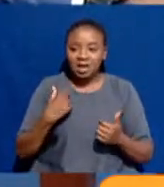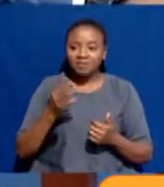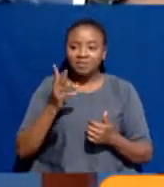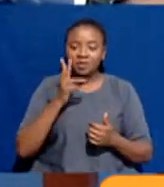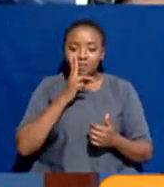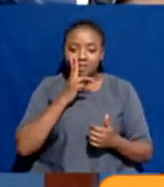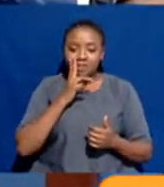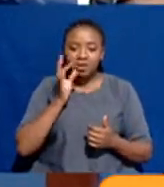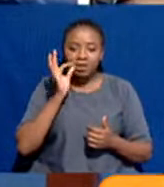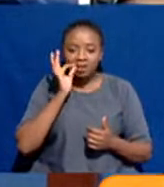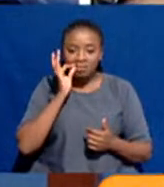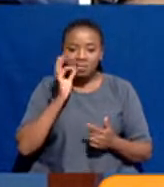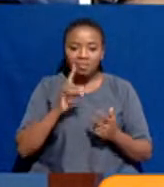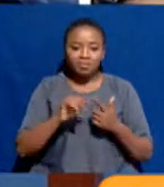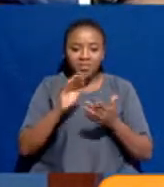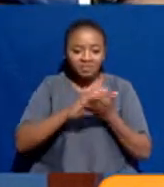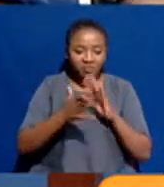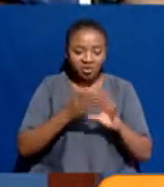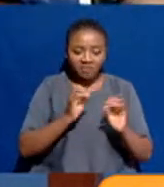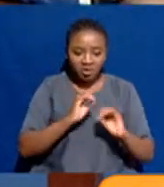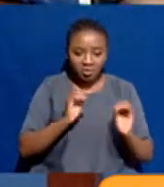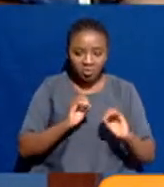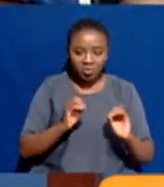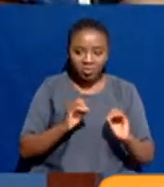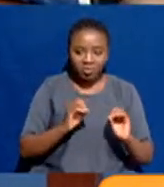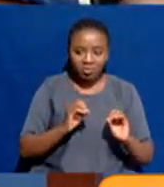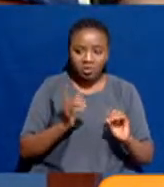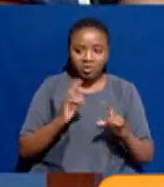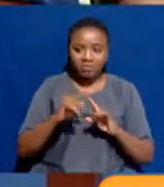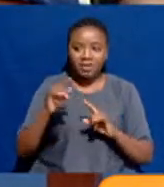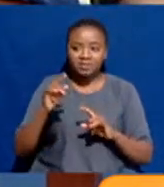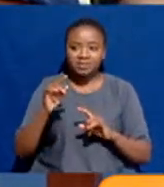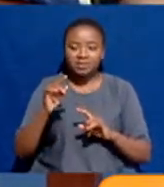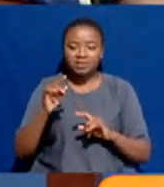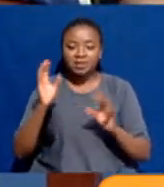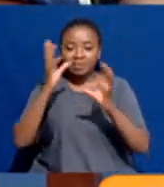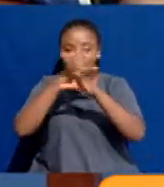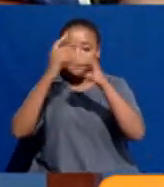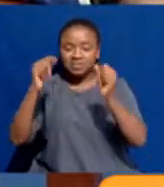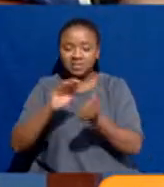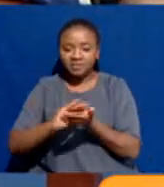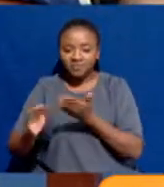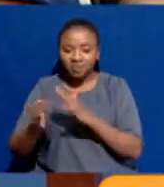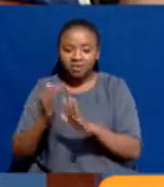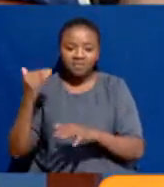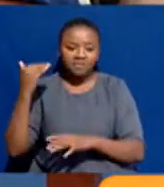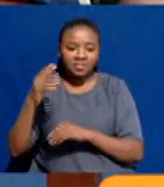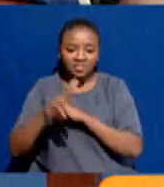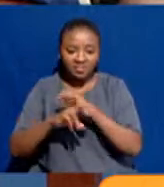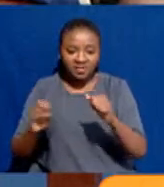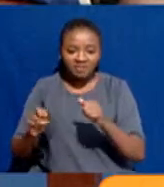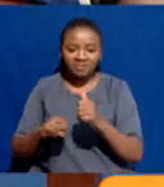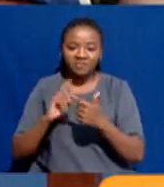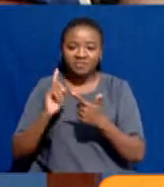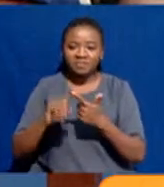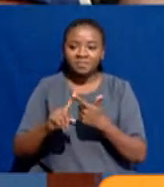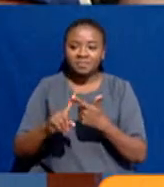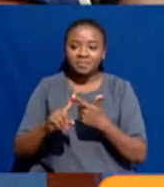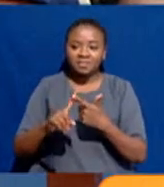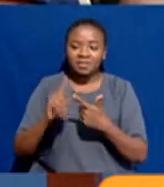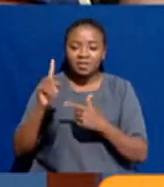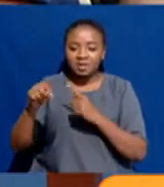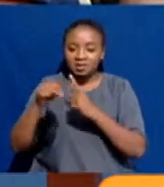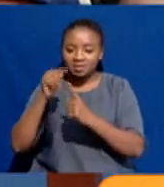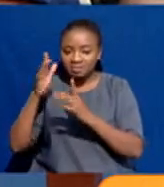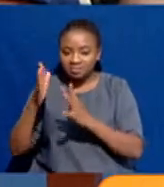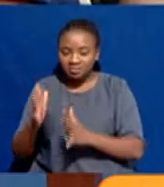forgiven. The president forgave murderers, rapists, thieves. If you're a thief, you forgive a thief. If you're a murderer, you forgive a